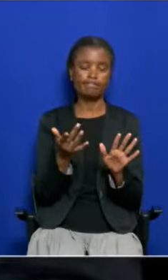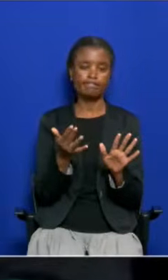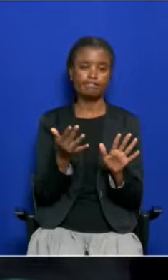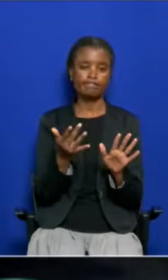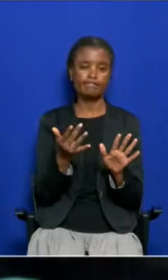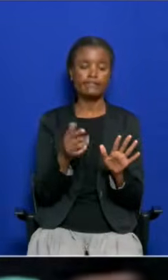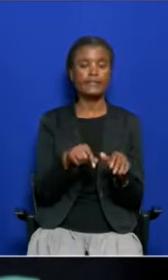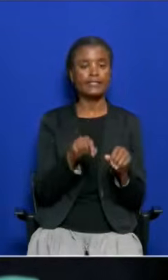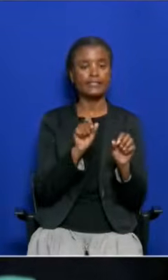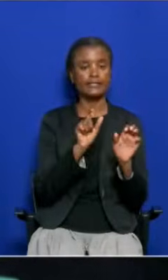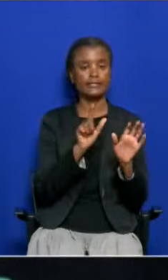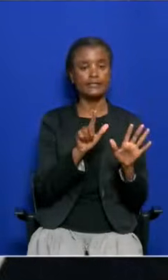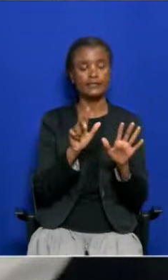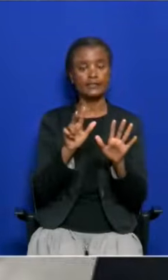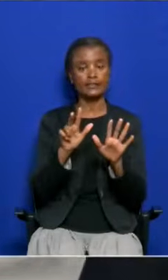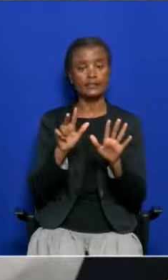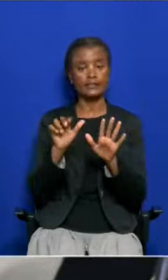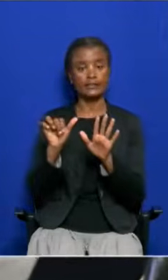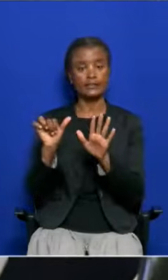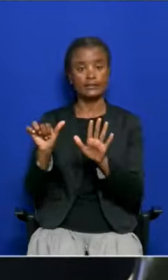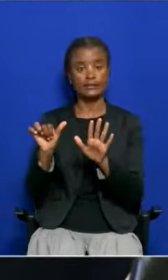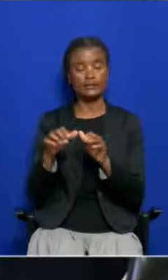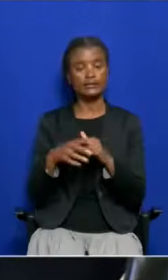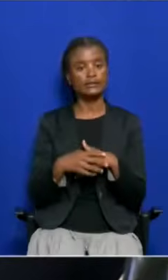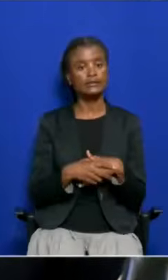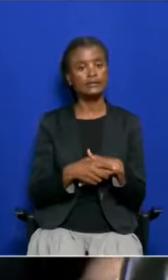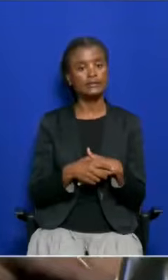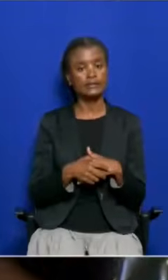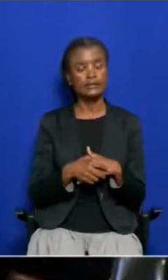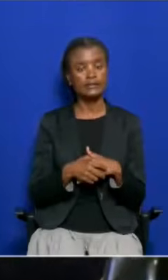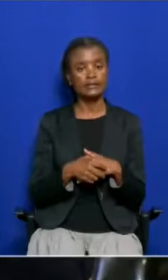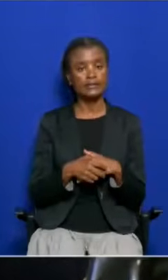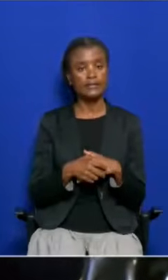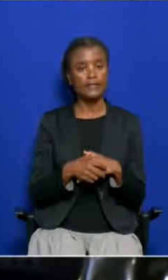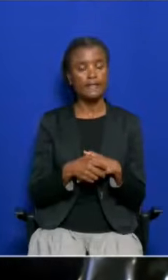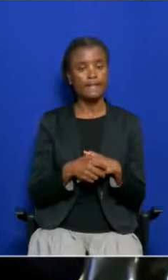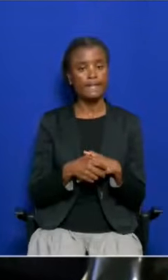786, and I've lost my file descriptors.